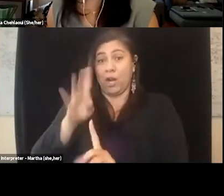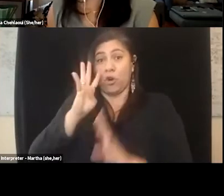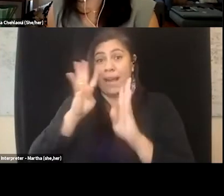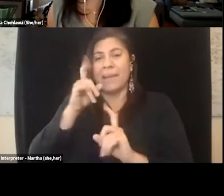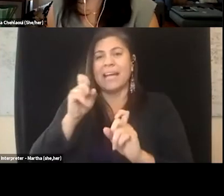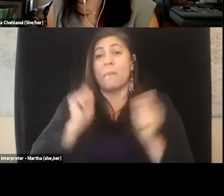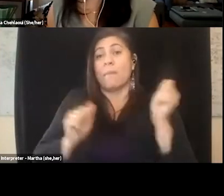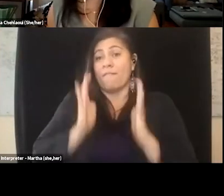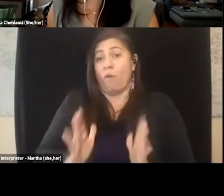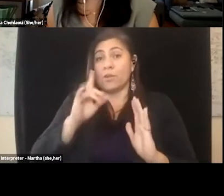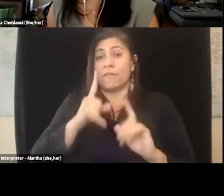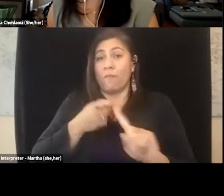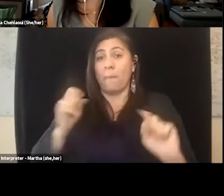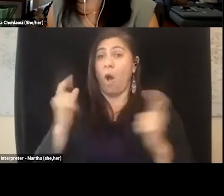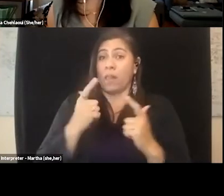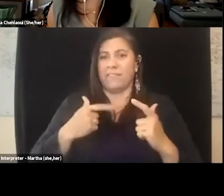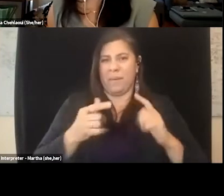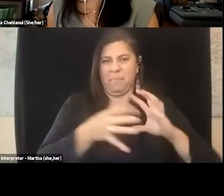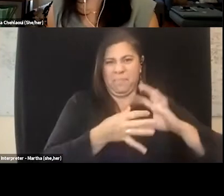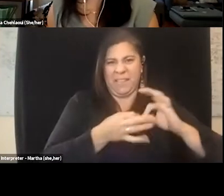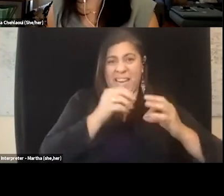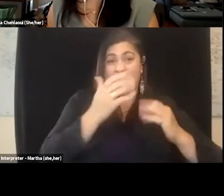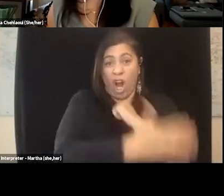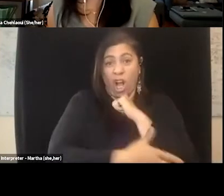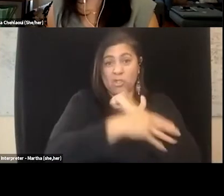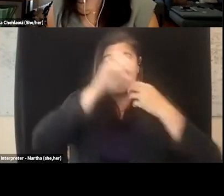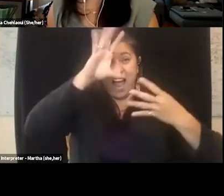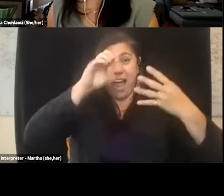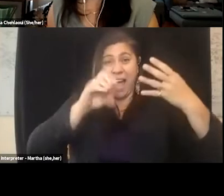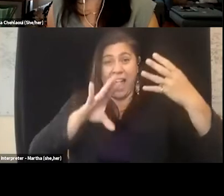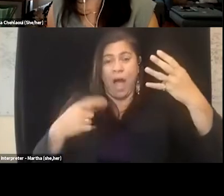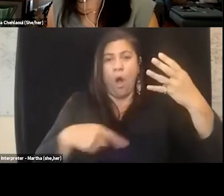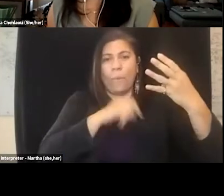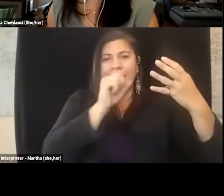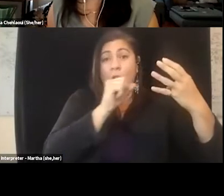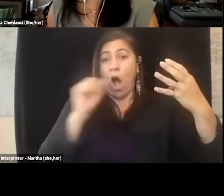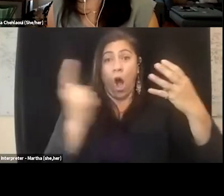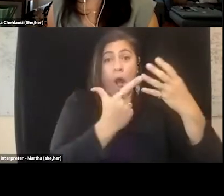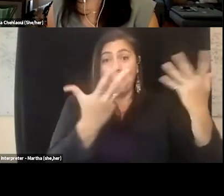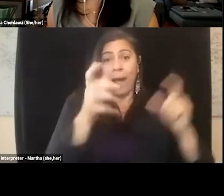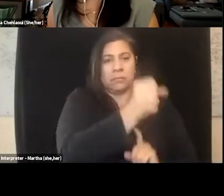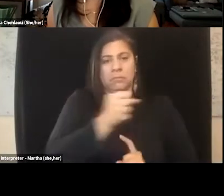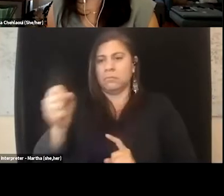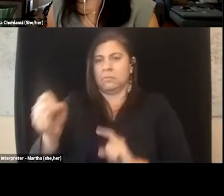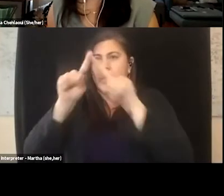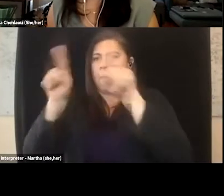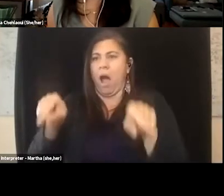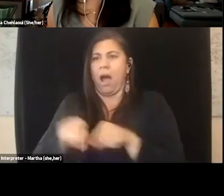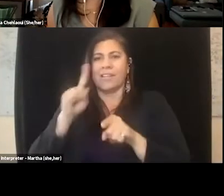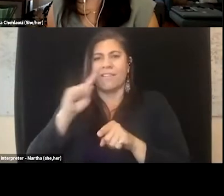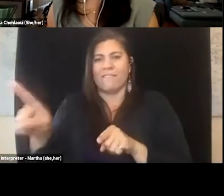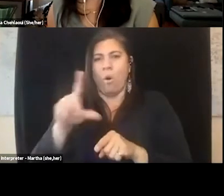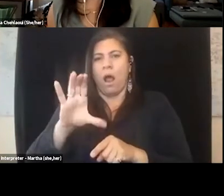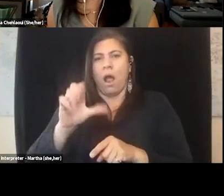countries that I named in the beginning of the opening remarks, we were all placed into the Caucasian box when diversity became of the utmost value.